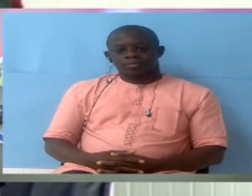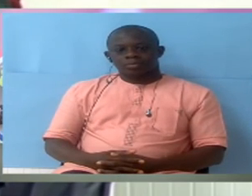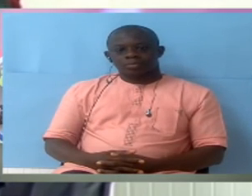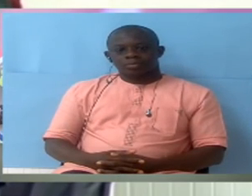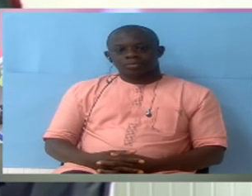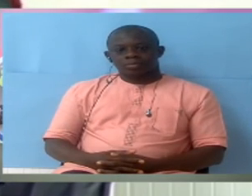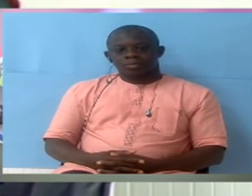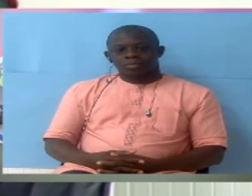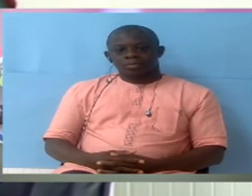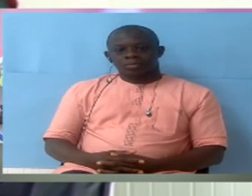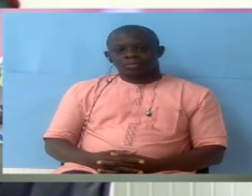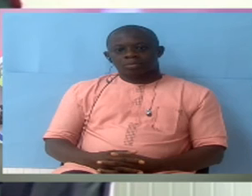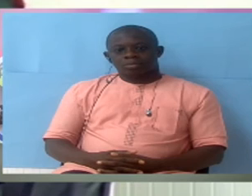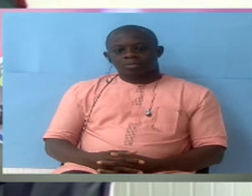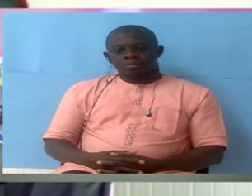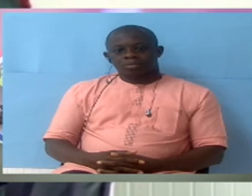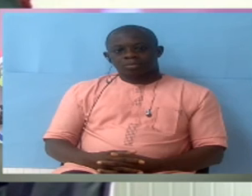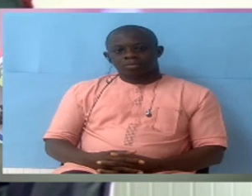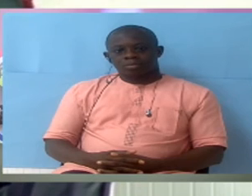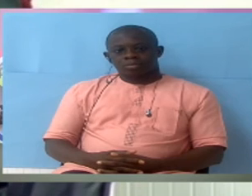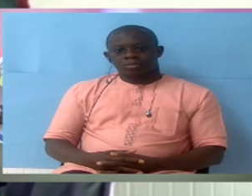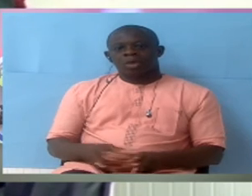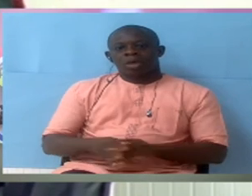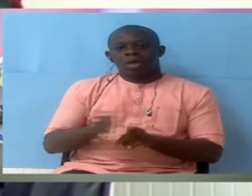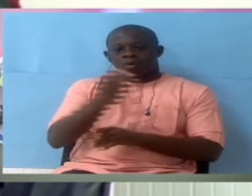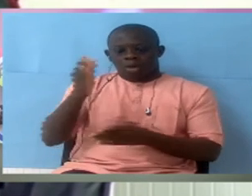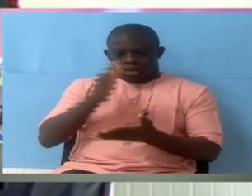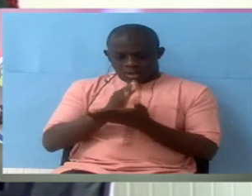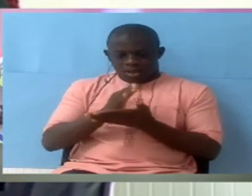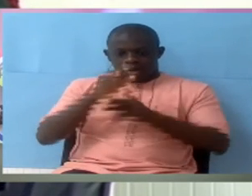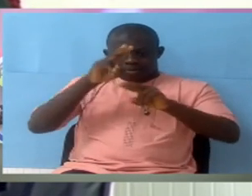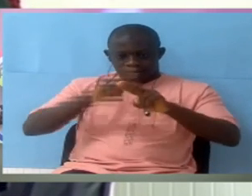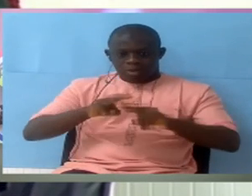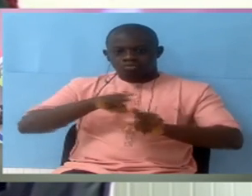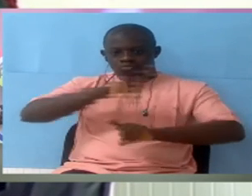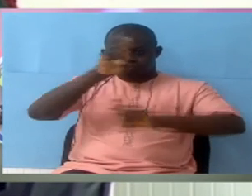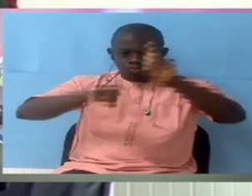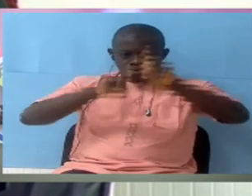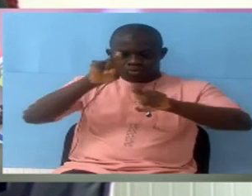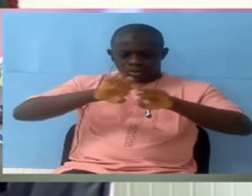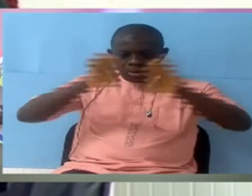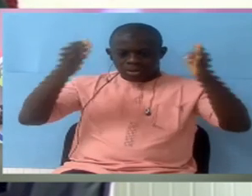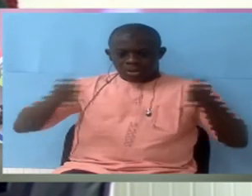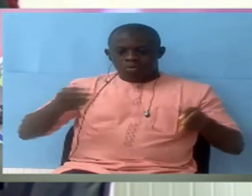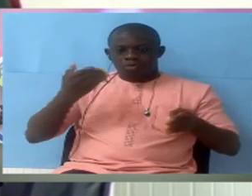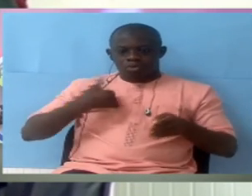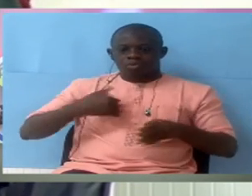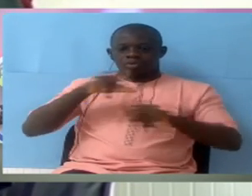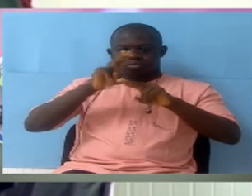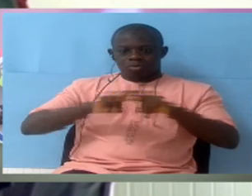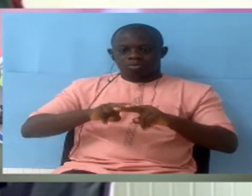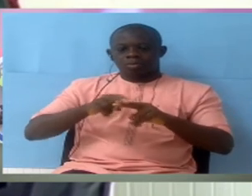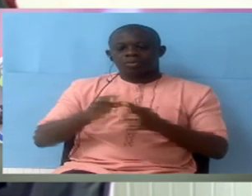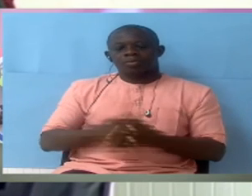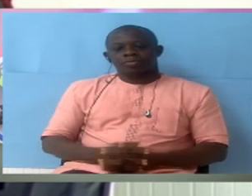Where I met a panel sitting. Fofu nak ma fekk fa ay jambur yo xamne ñu nga tok.